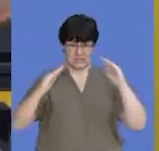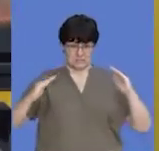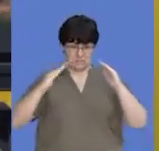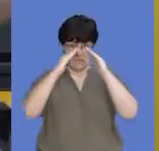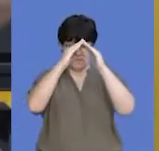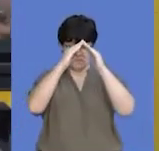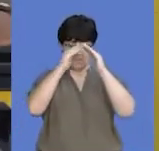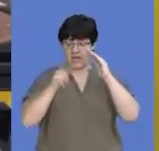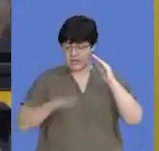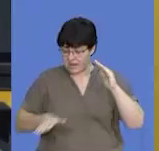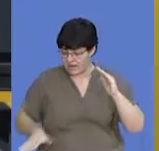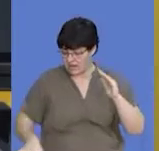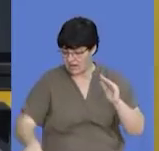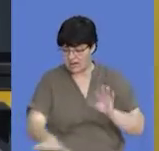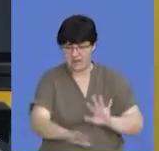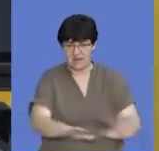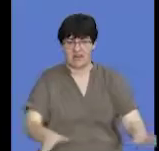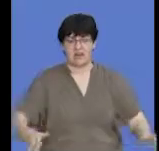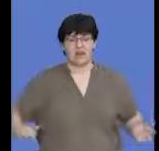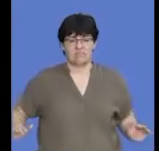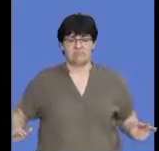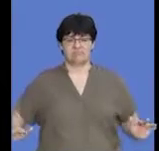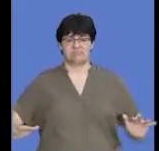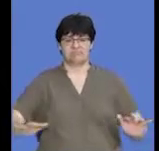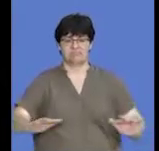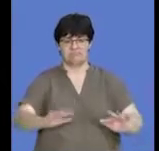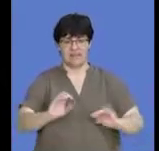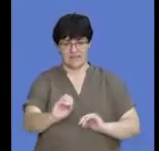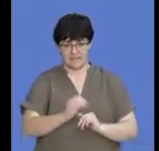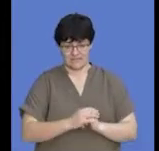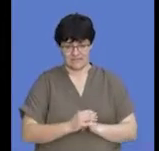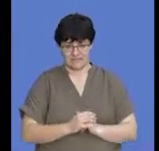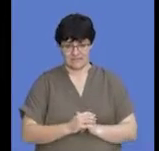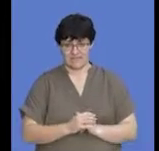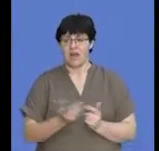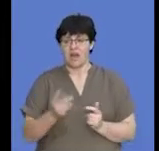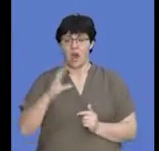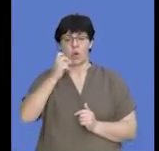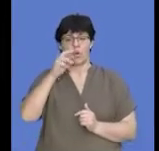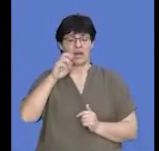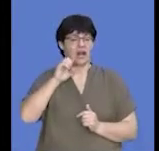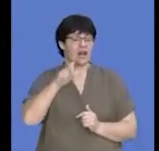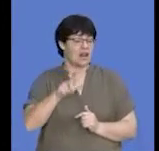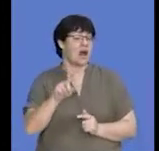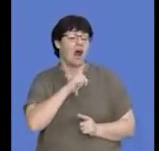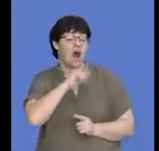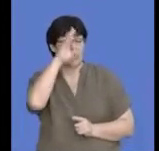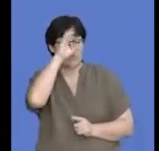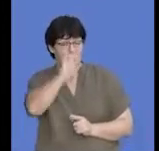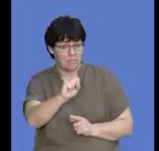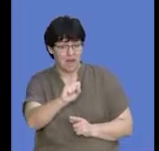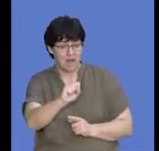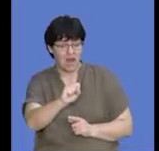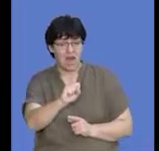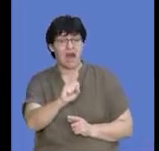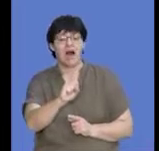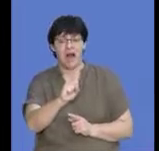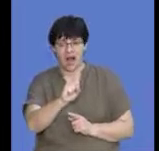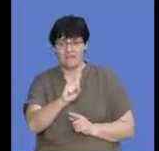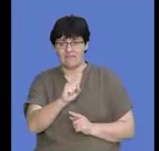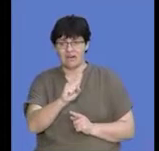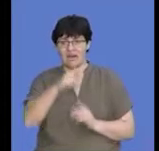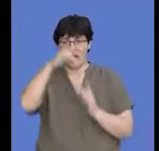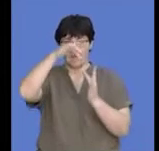well as gentle slopes on the sides. So, how do we know it's a conical hill? Always remember, there's a trig beacon